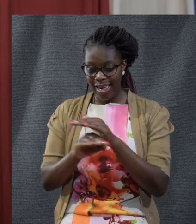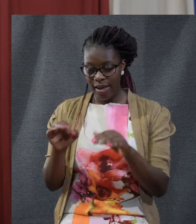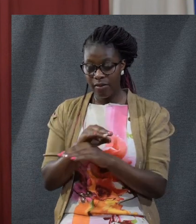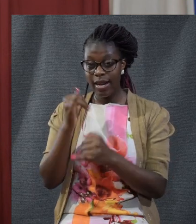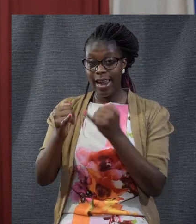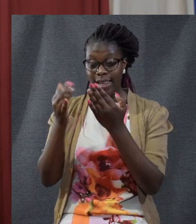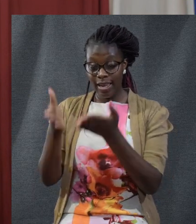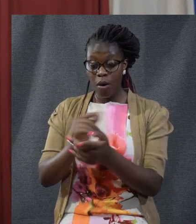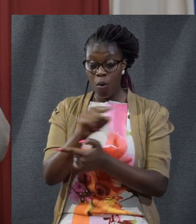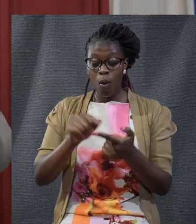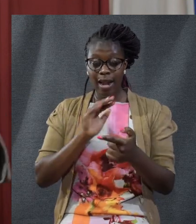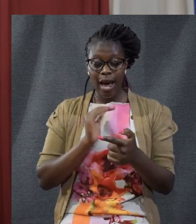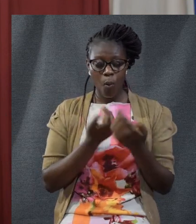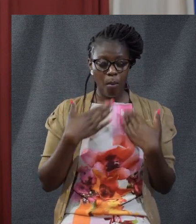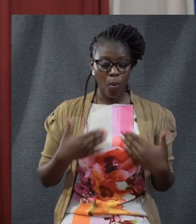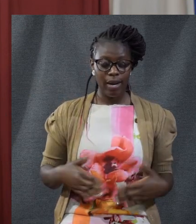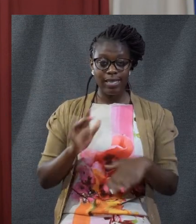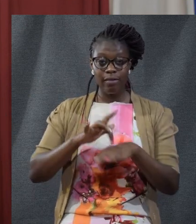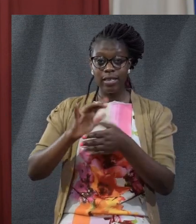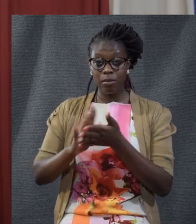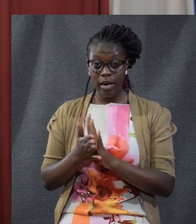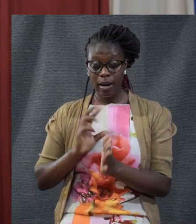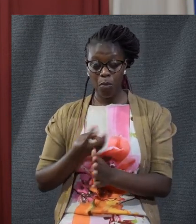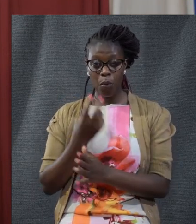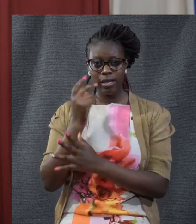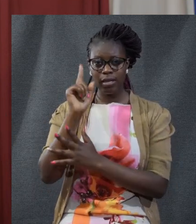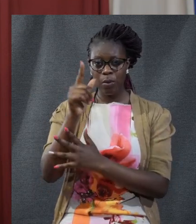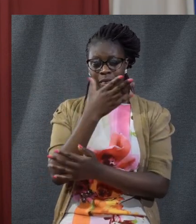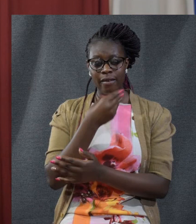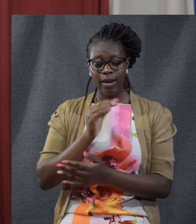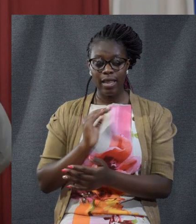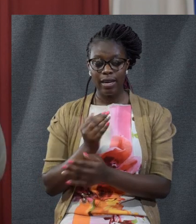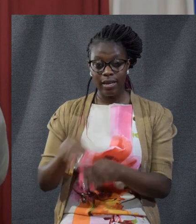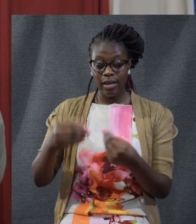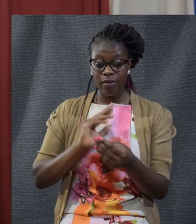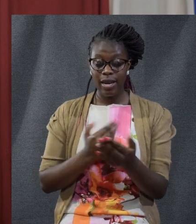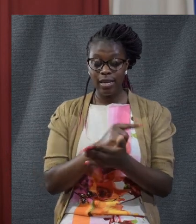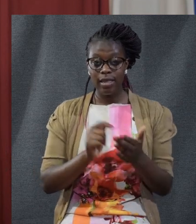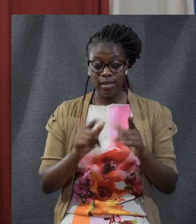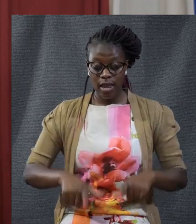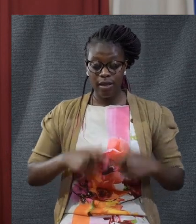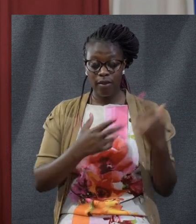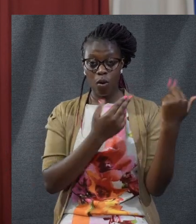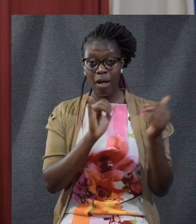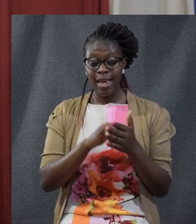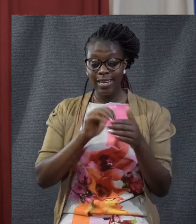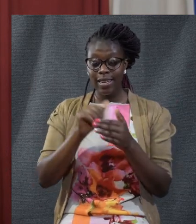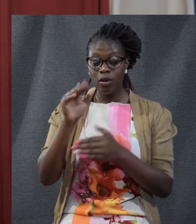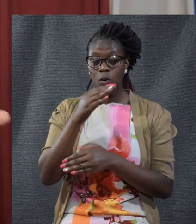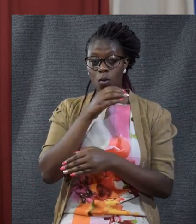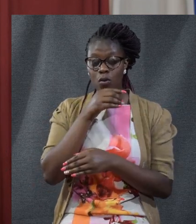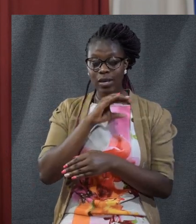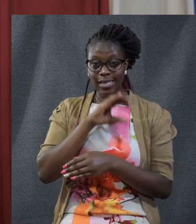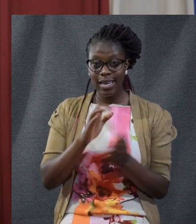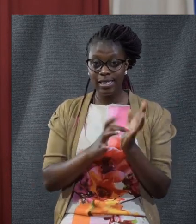end, that even when our bodies are affected, we will see you. Father, give us this living hope that is in your